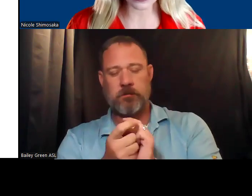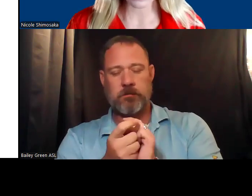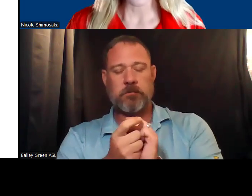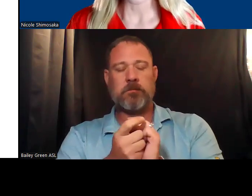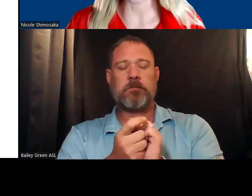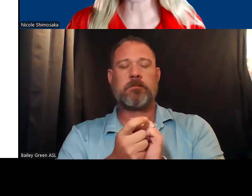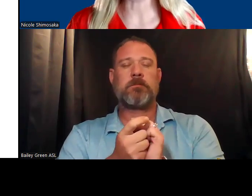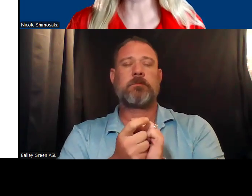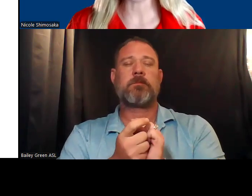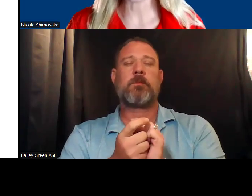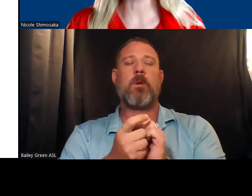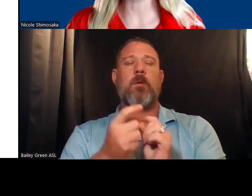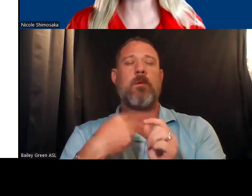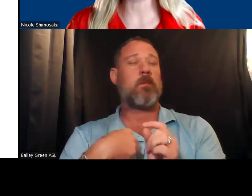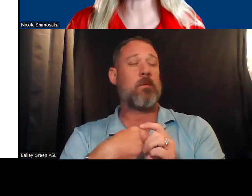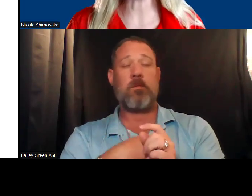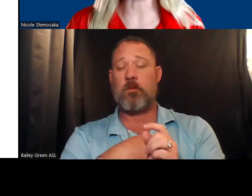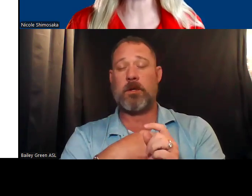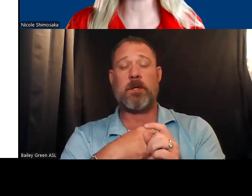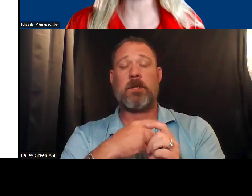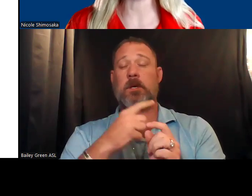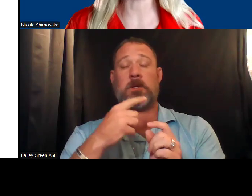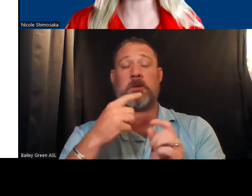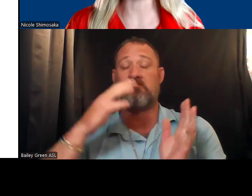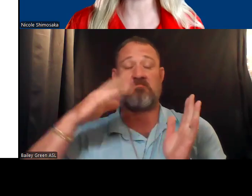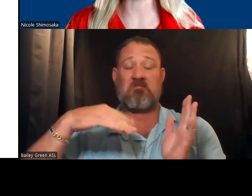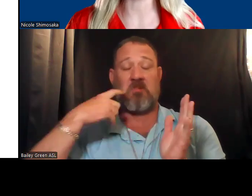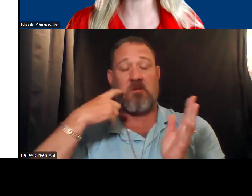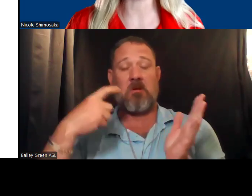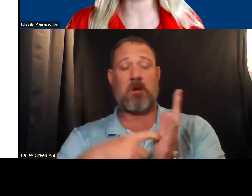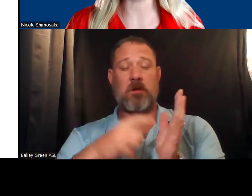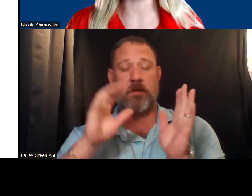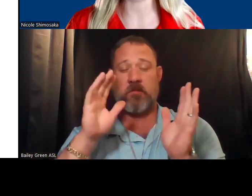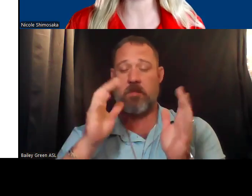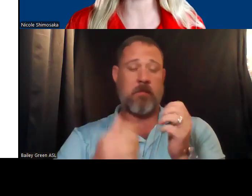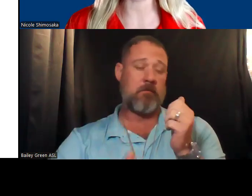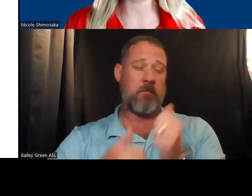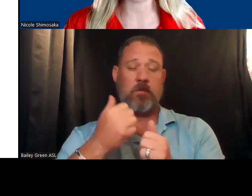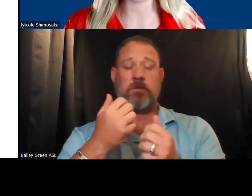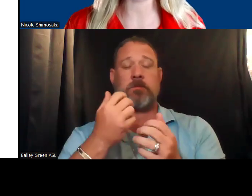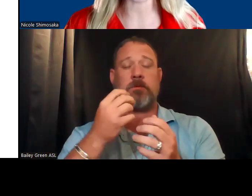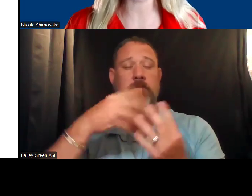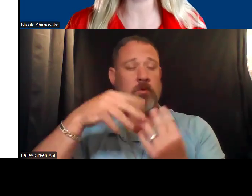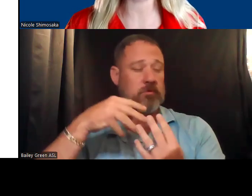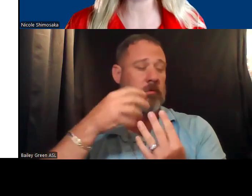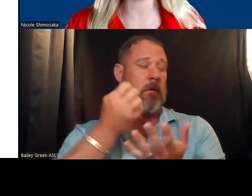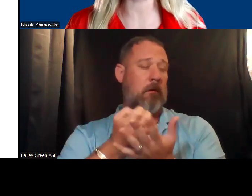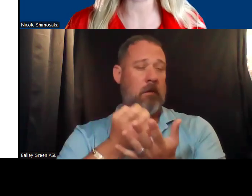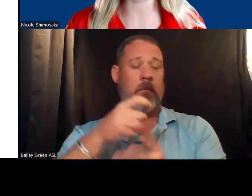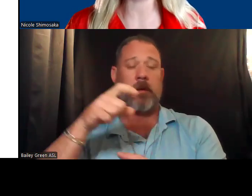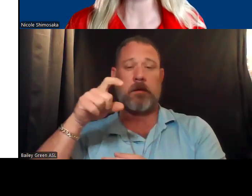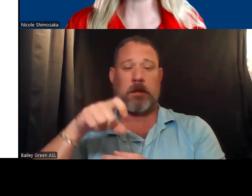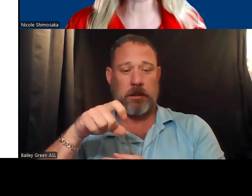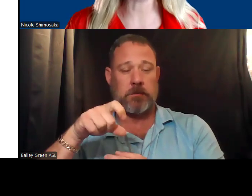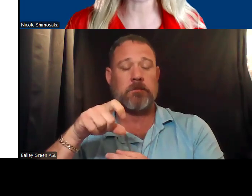dramatically, and we haven't in earnest identified the greatest social and economic need being targeted in this